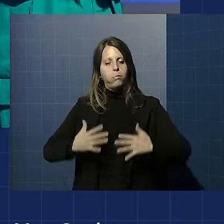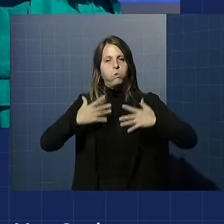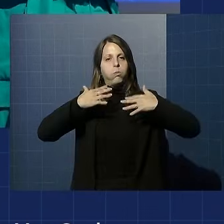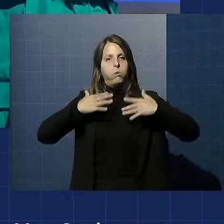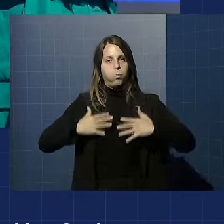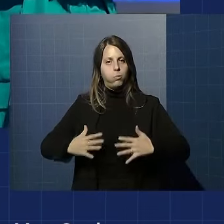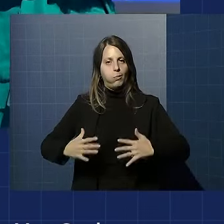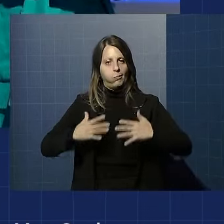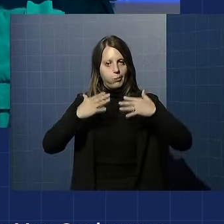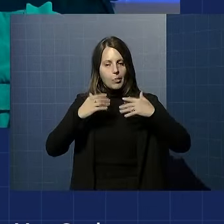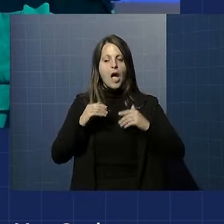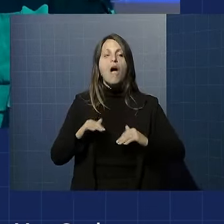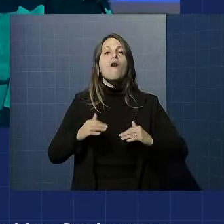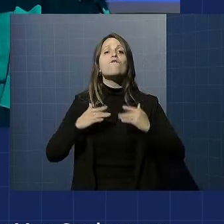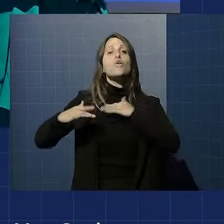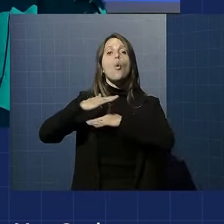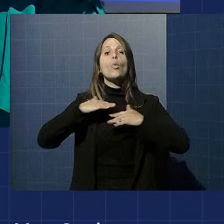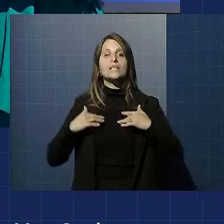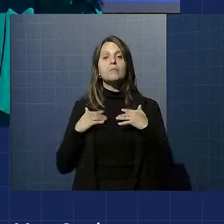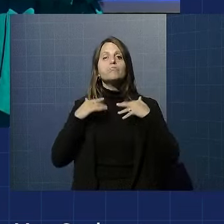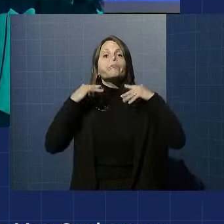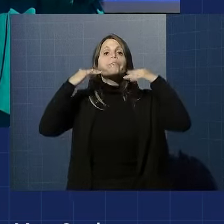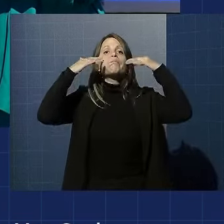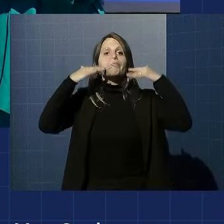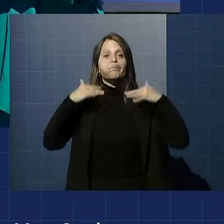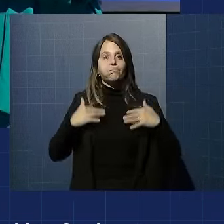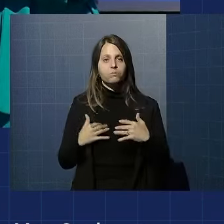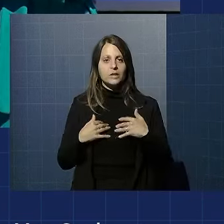tool also to do research and to test certain countermeasures.